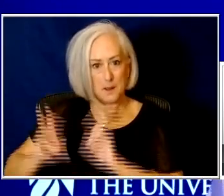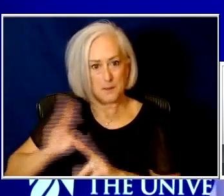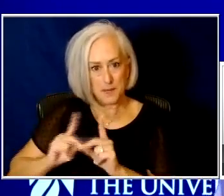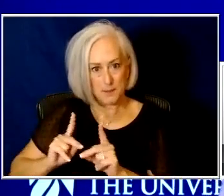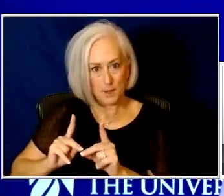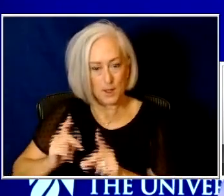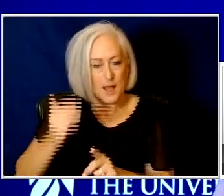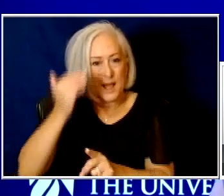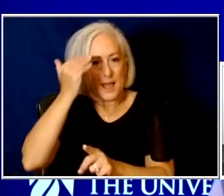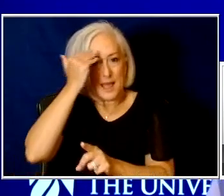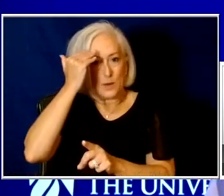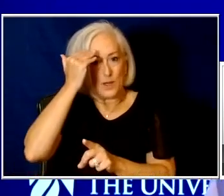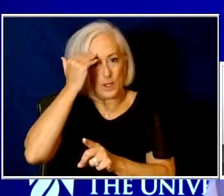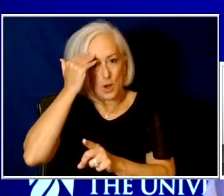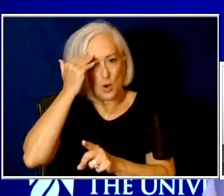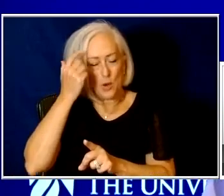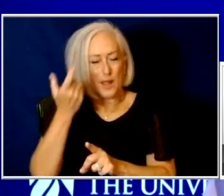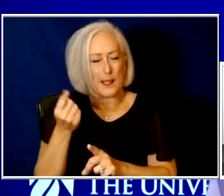more homogeneous